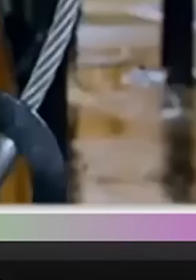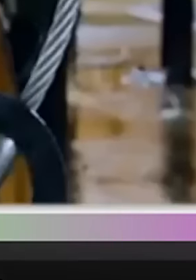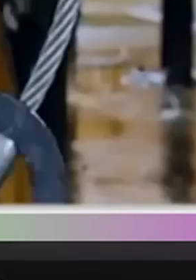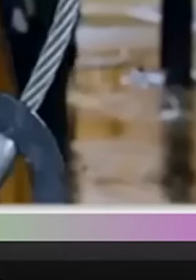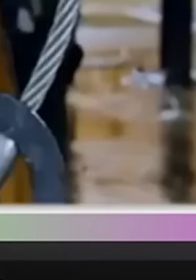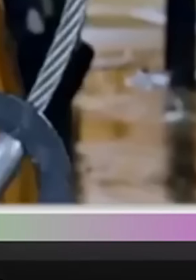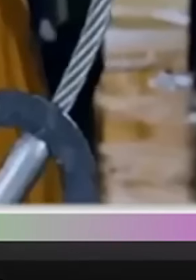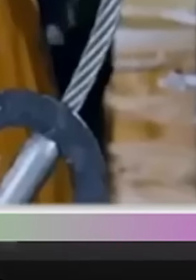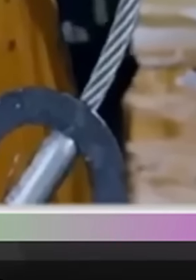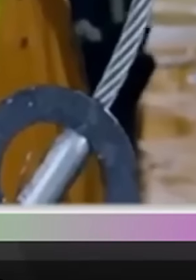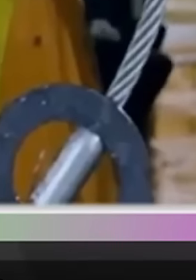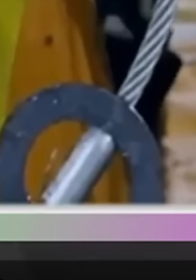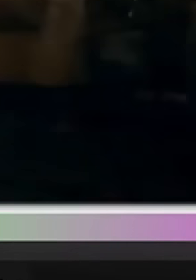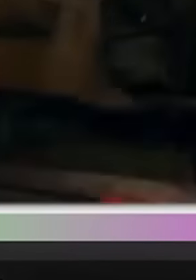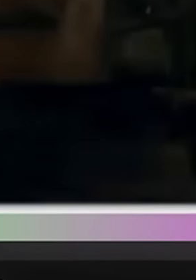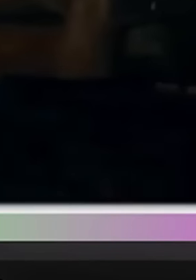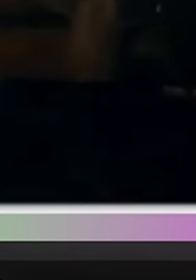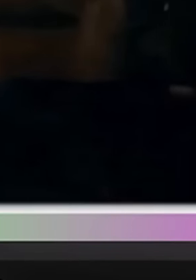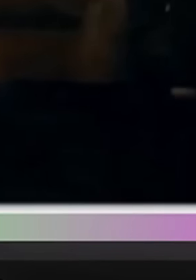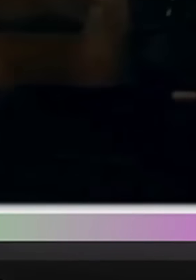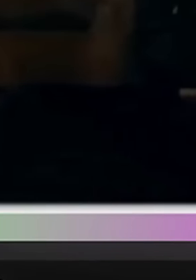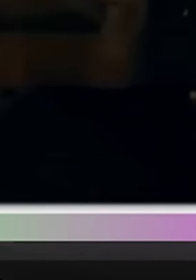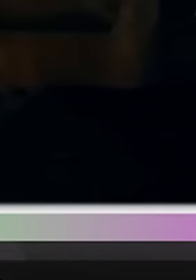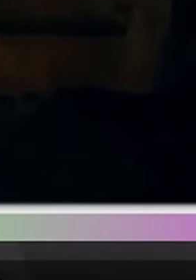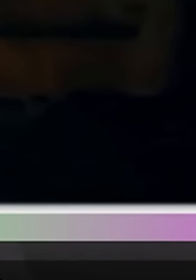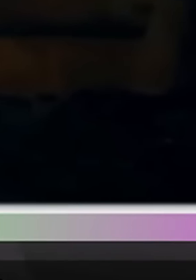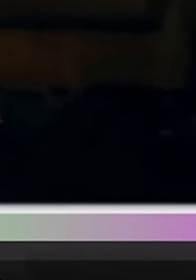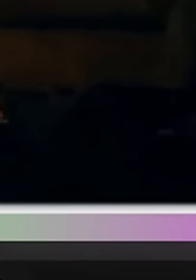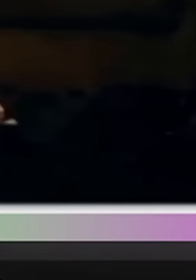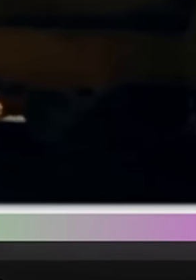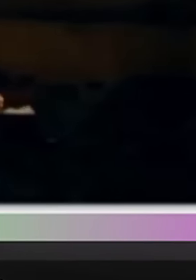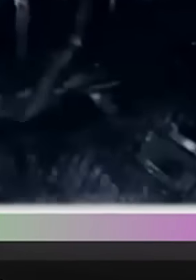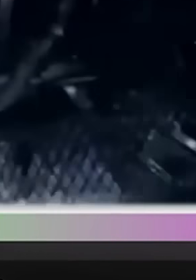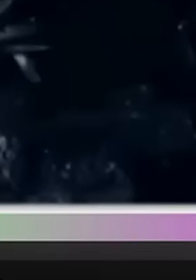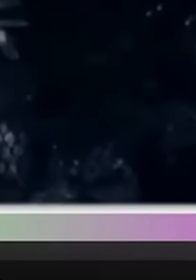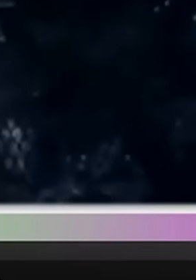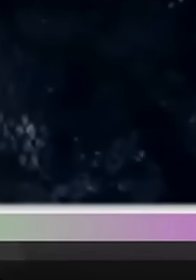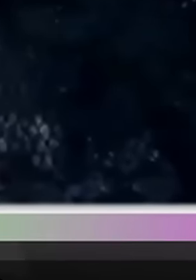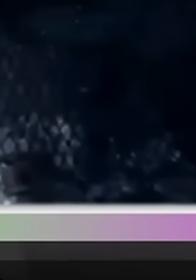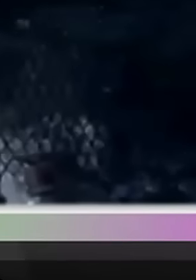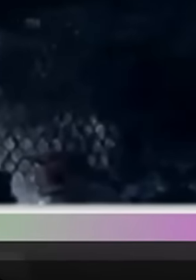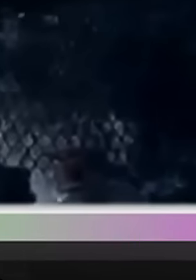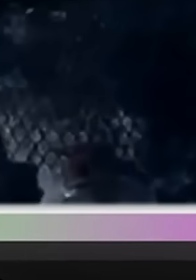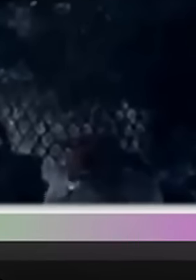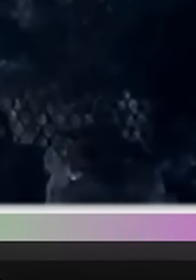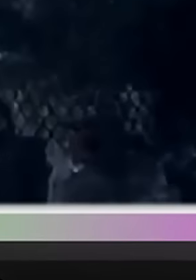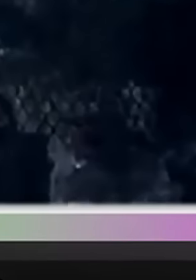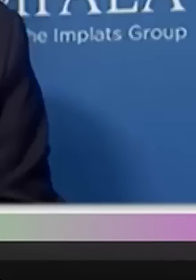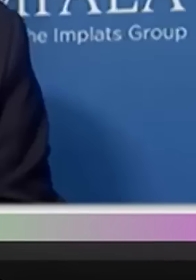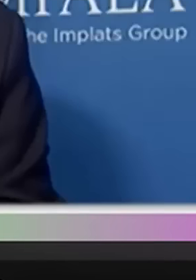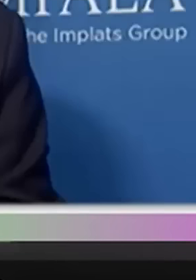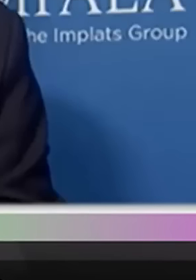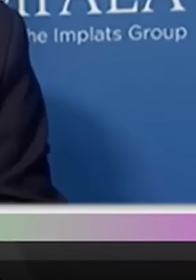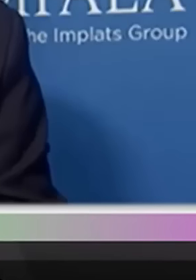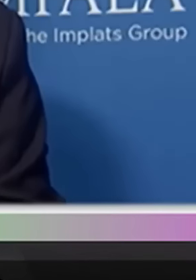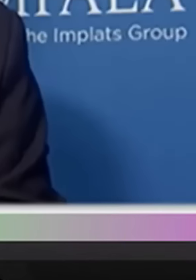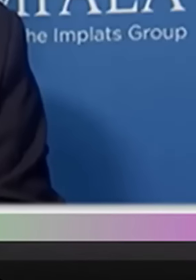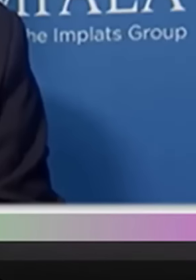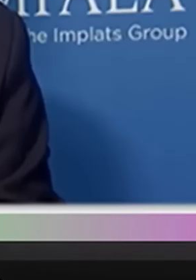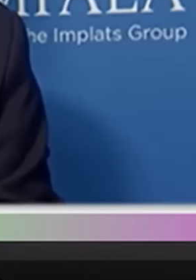komoepong. We need to mine without loss of life. we need to be able to mine or extract our